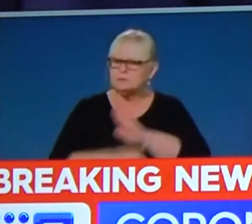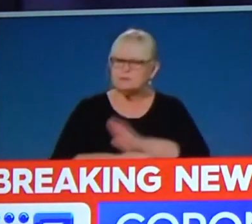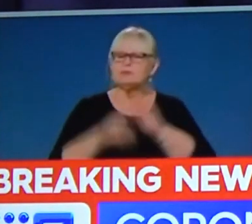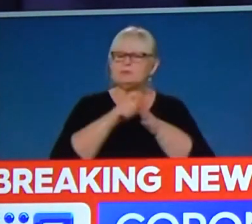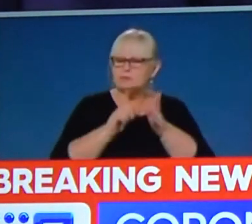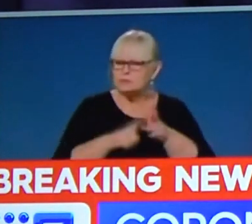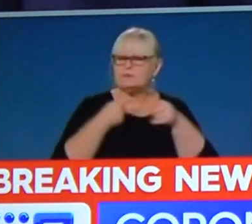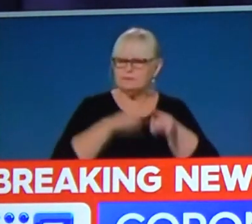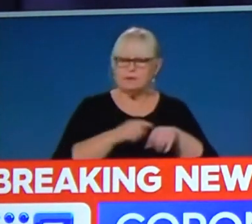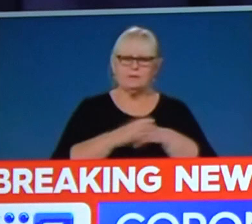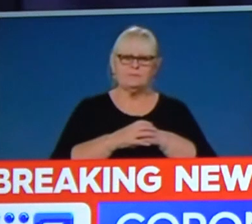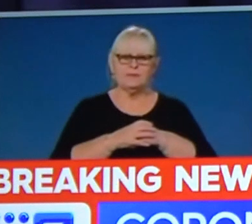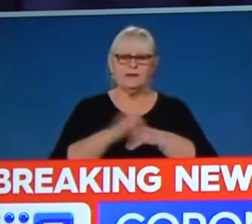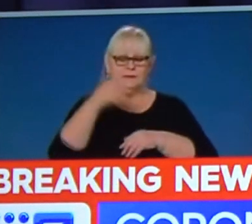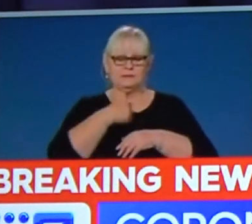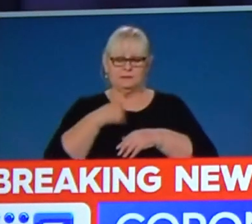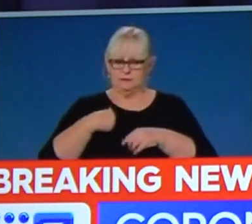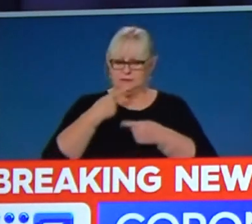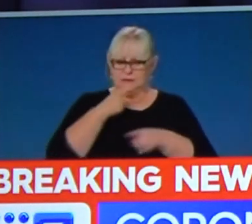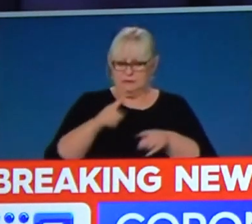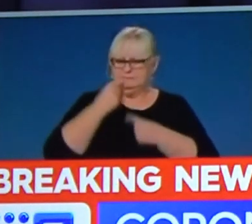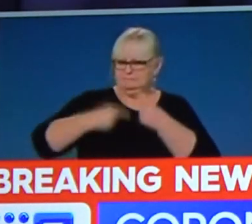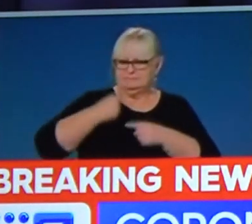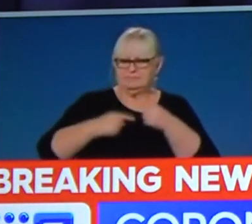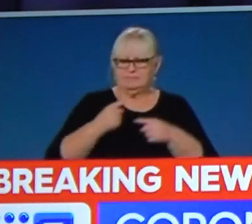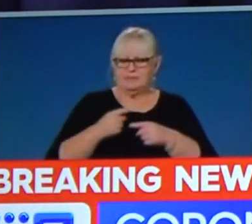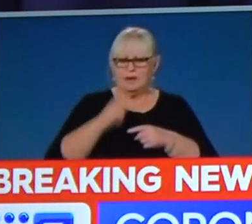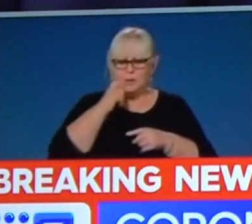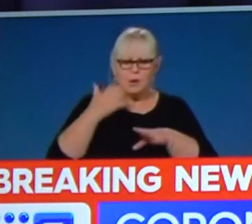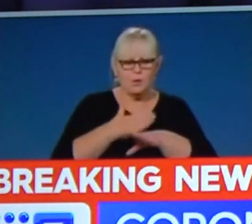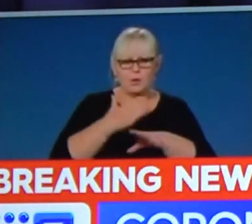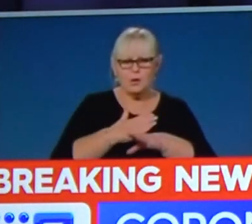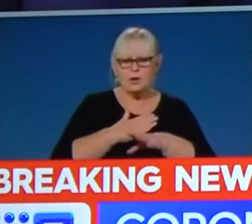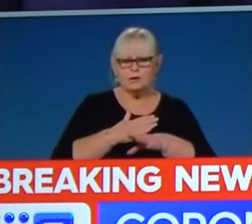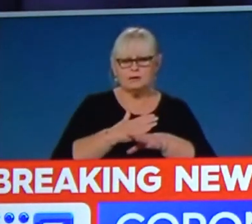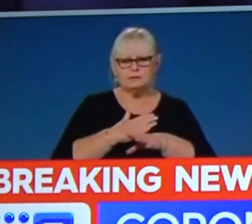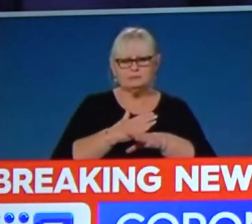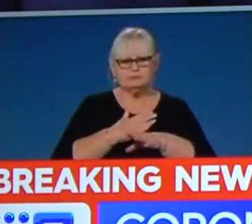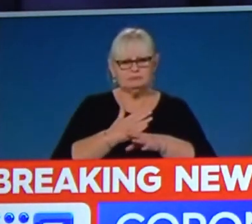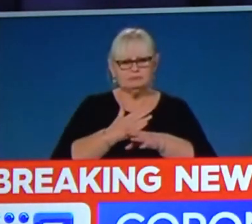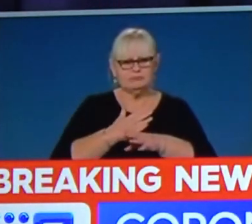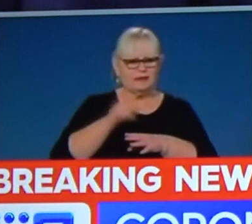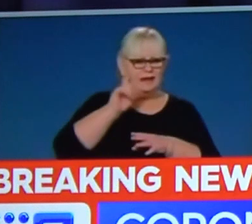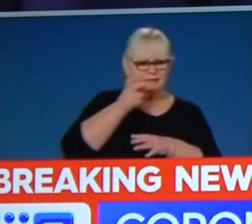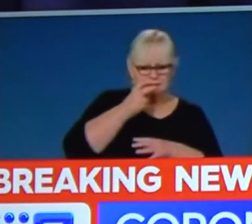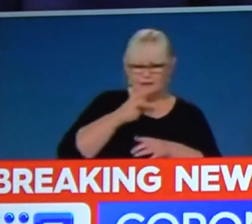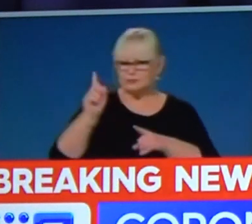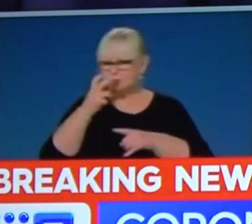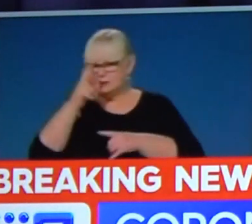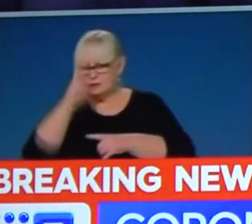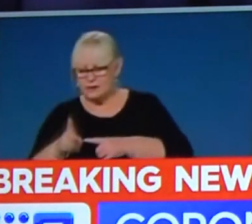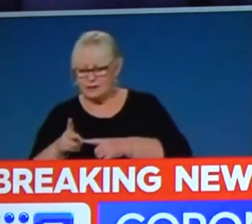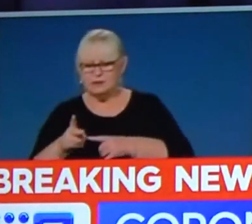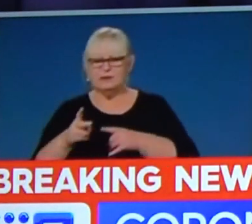Earlier today I noted that we are working, and we'll be working again through the night this evening to pull together the